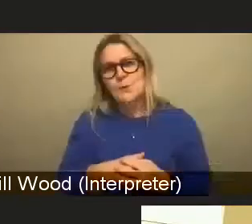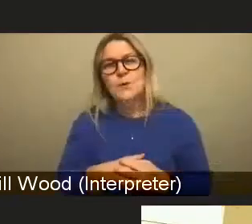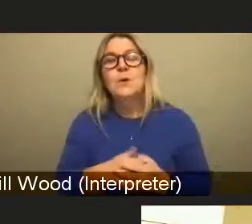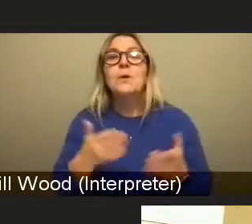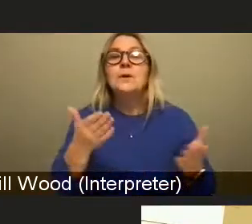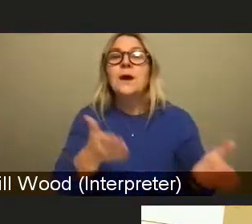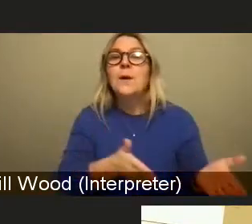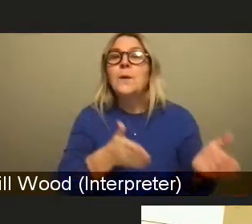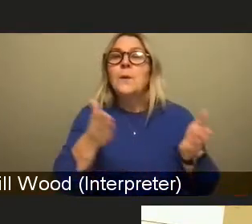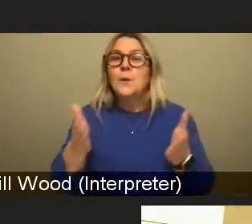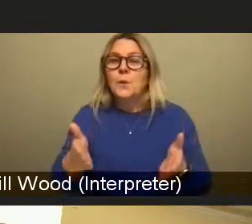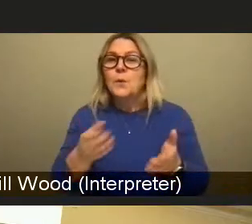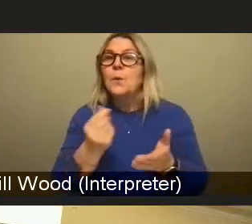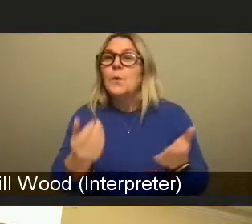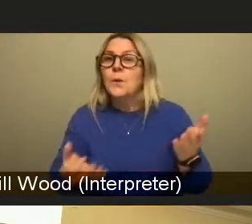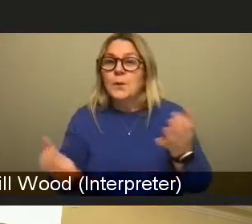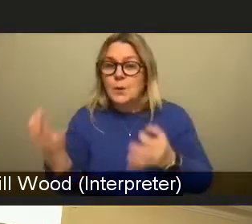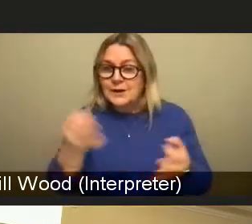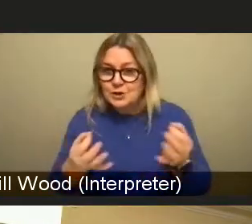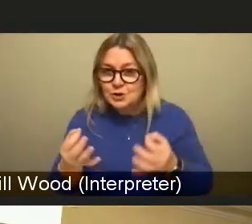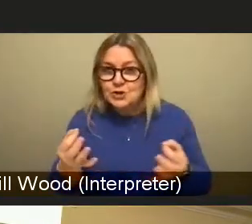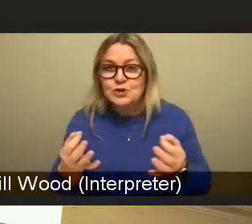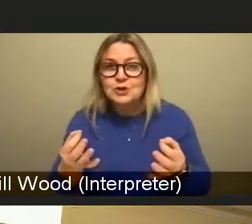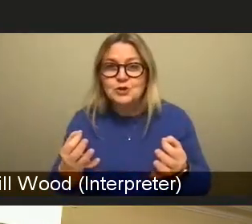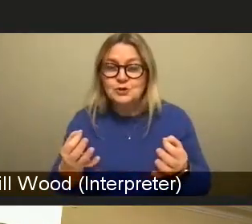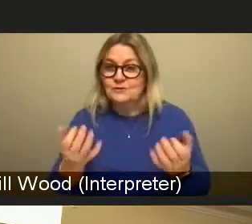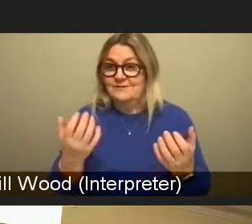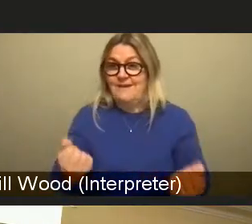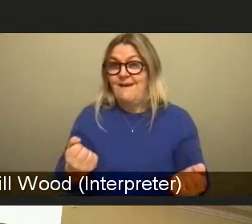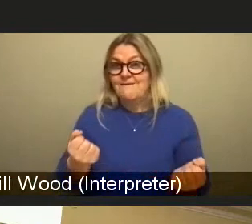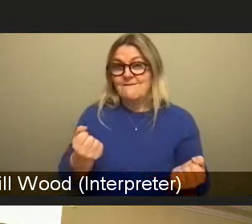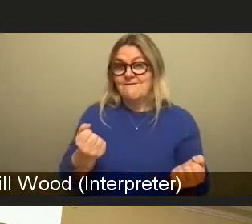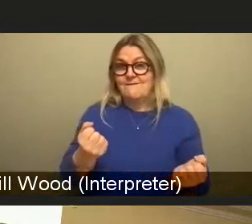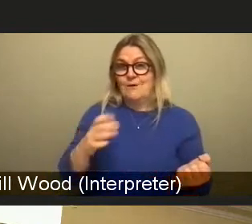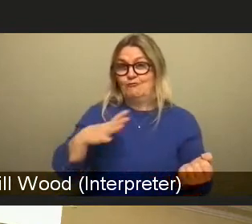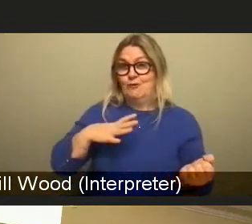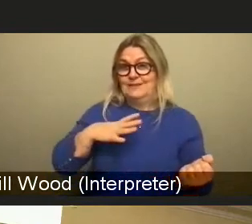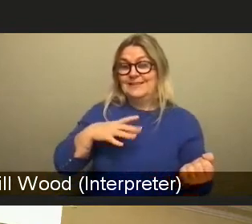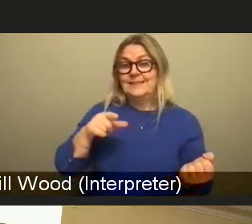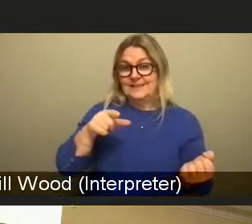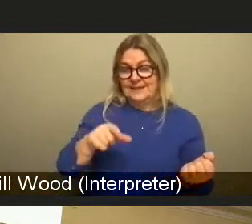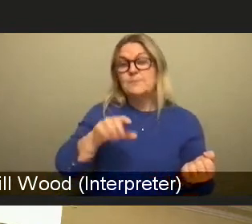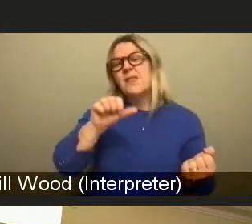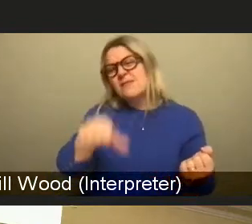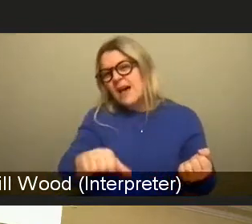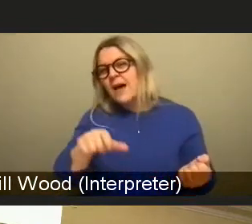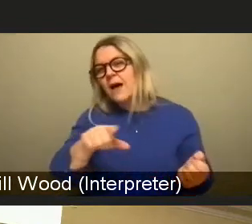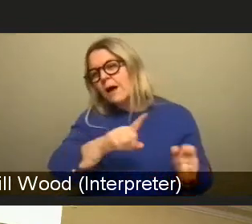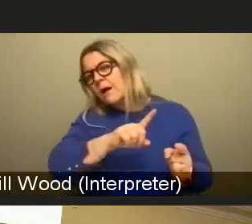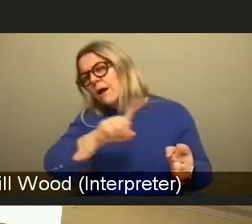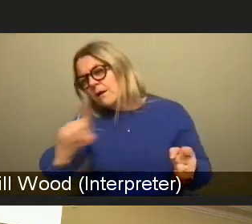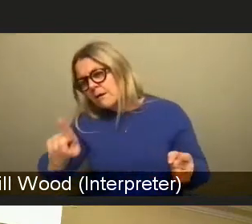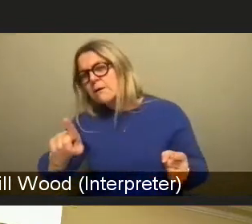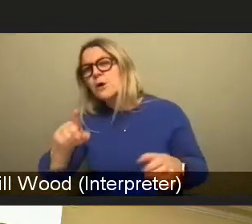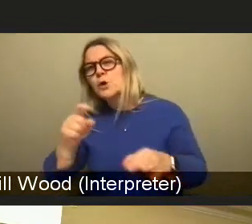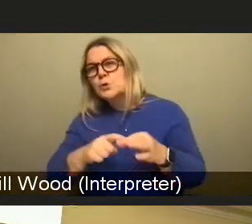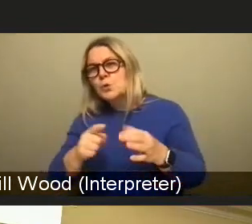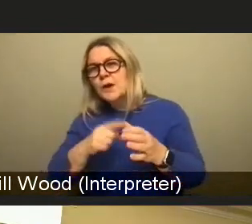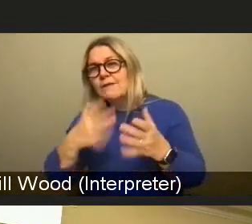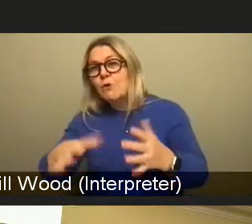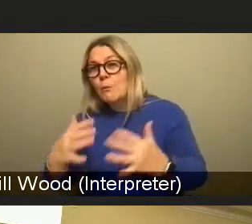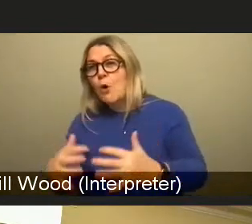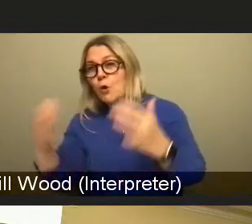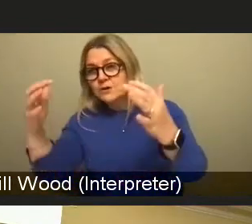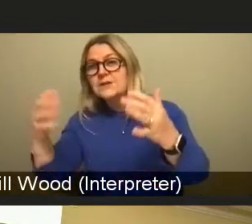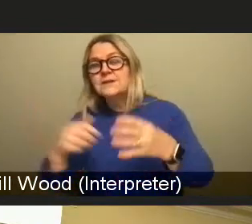some questions that I have before we head on to some questions from the audience. So I